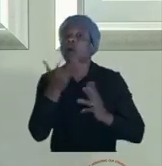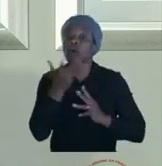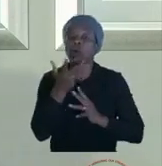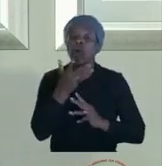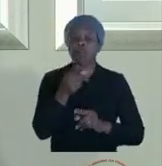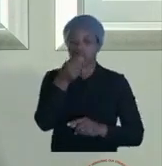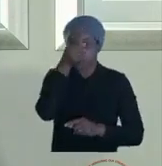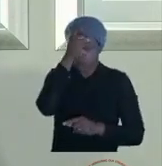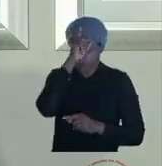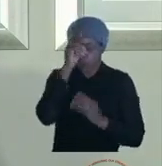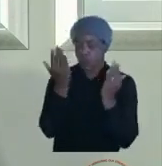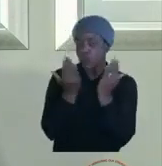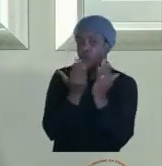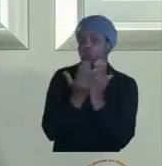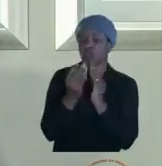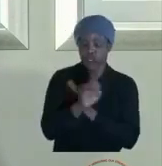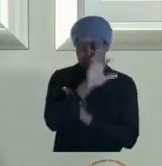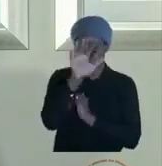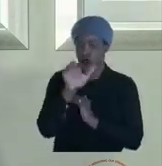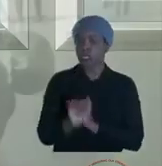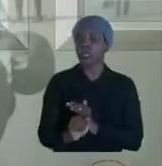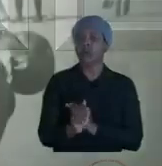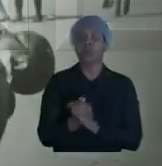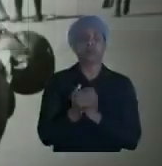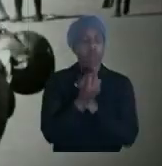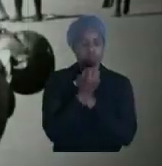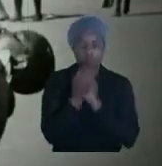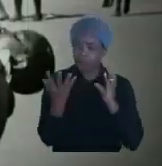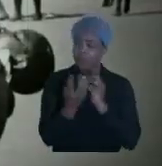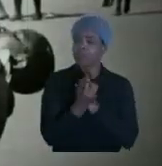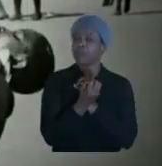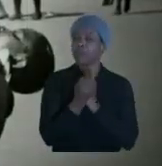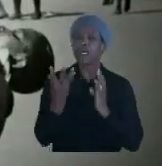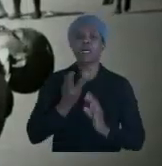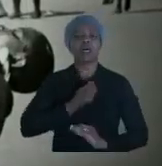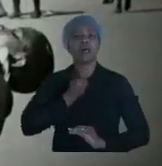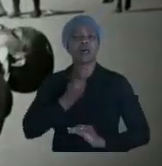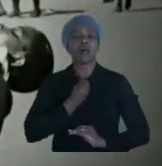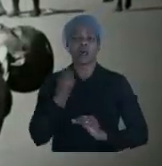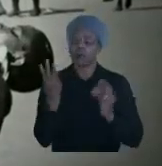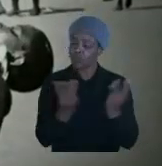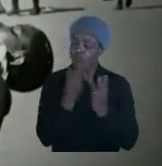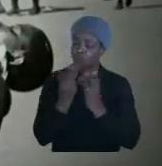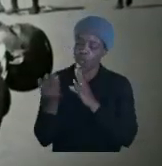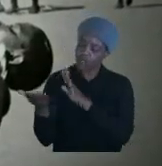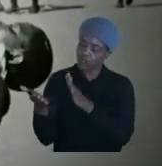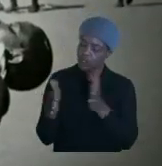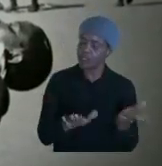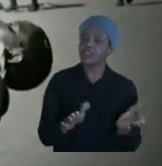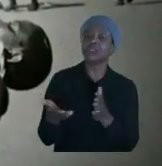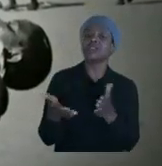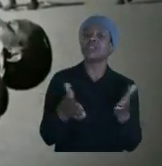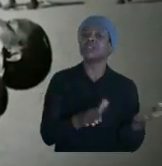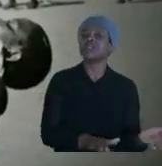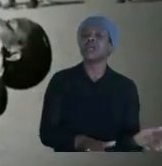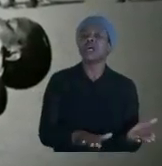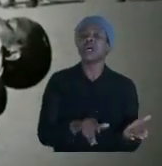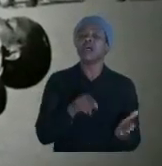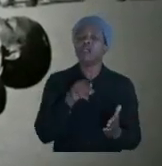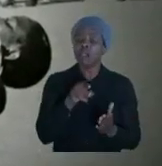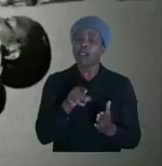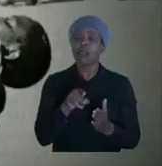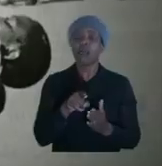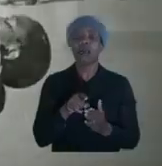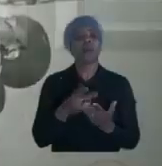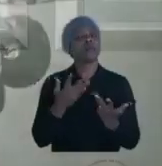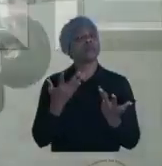South Africa. Many young people were killed. These are young people who were marching peacefully, young people